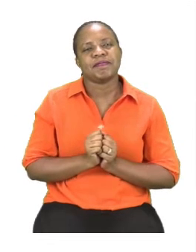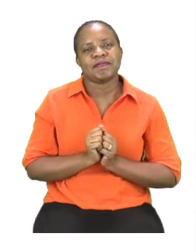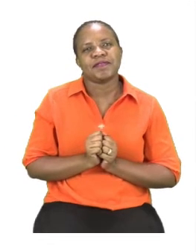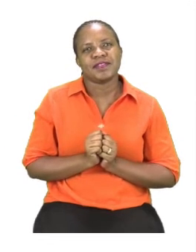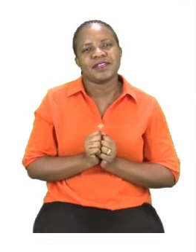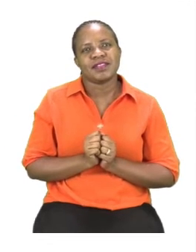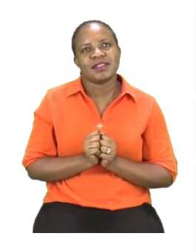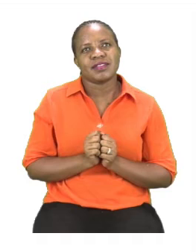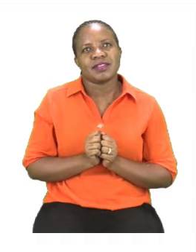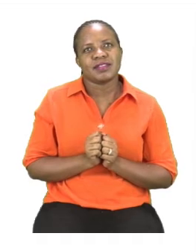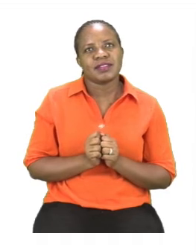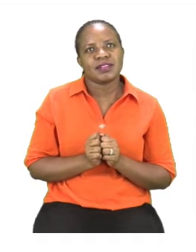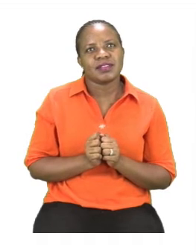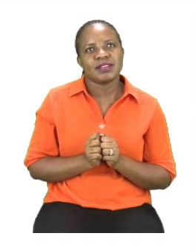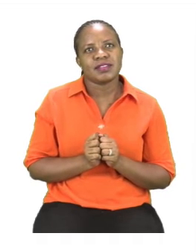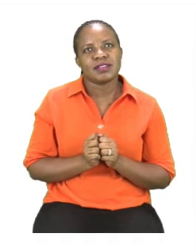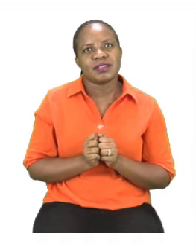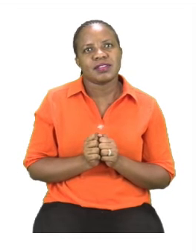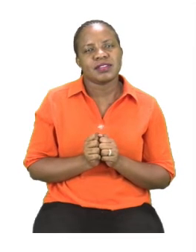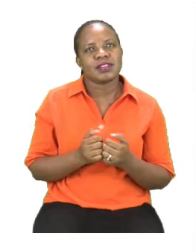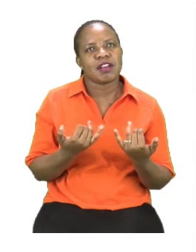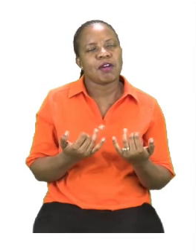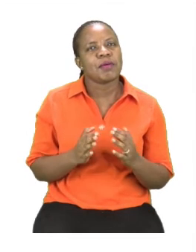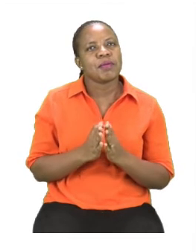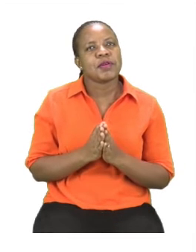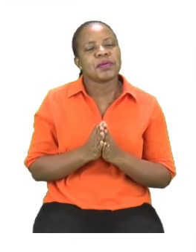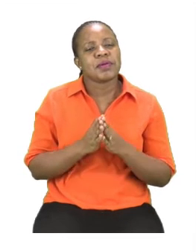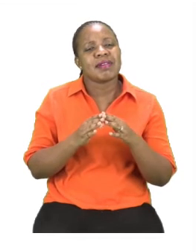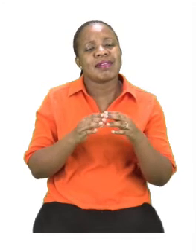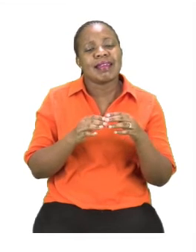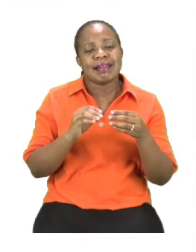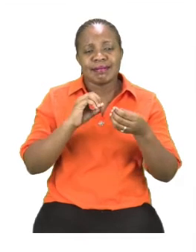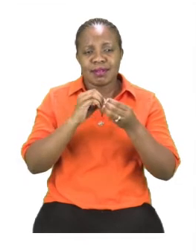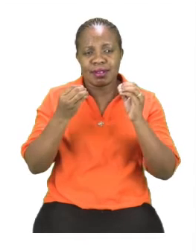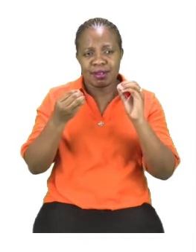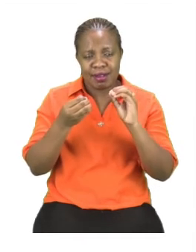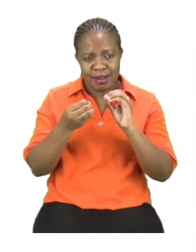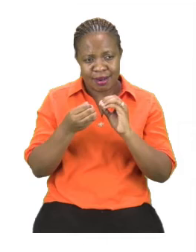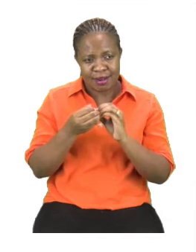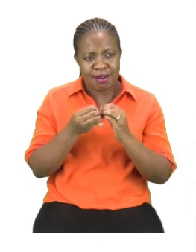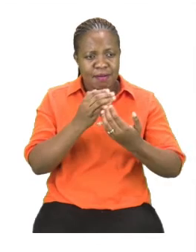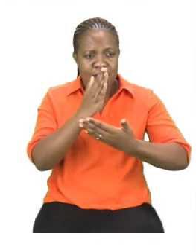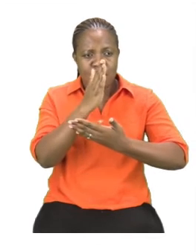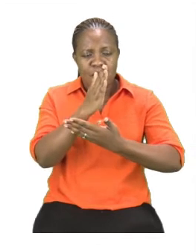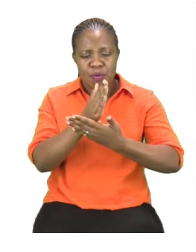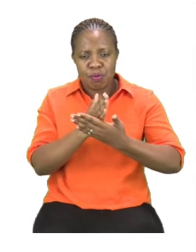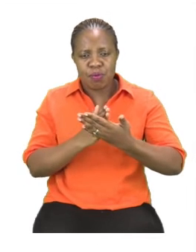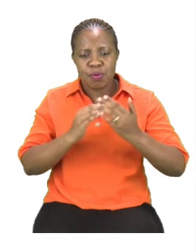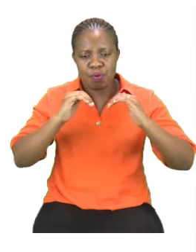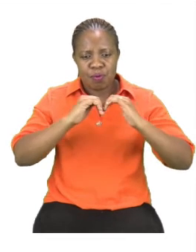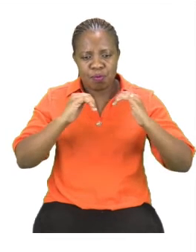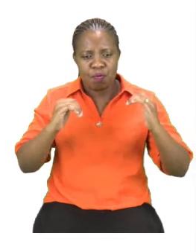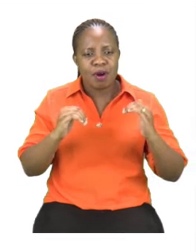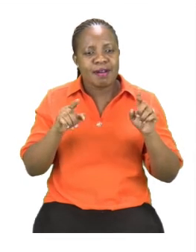a number means sharing equally between two people to reduce it